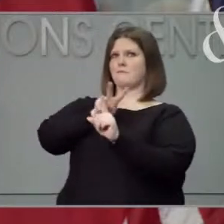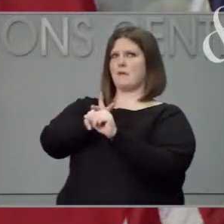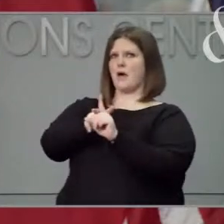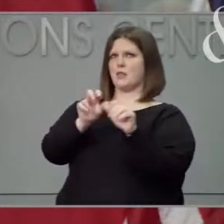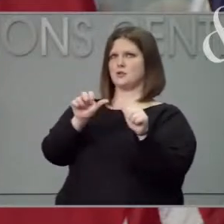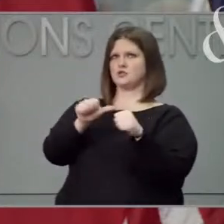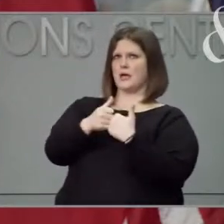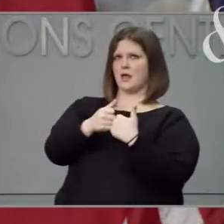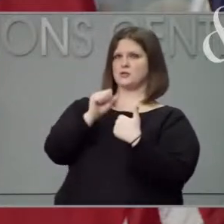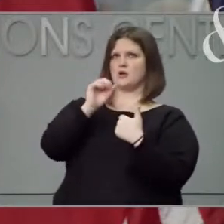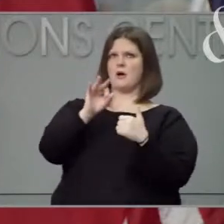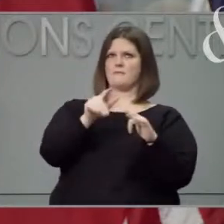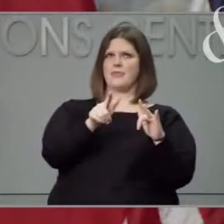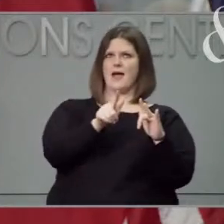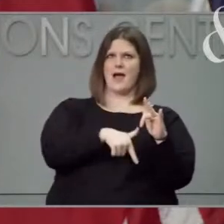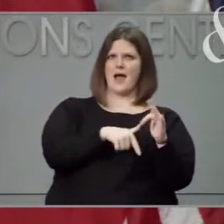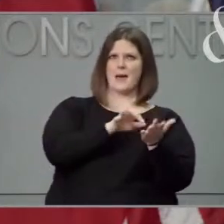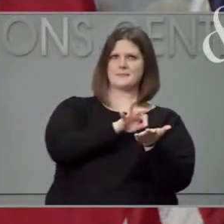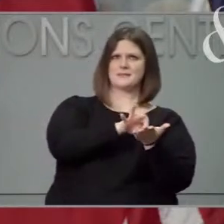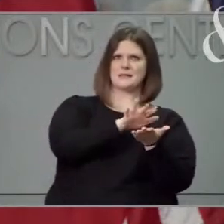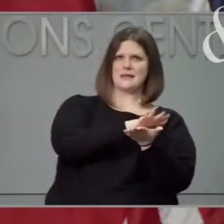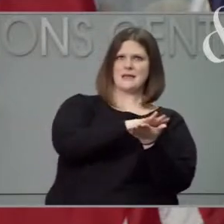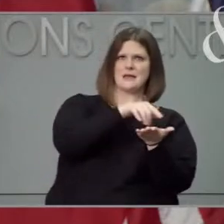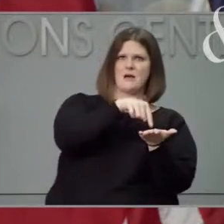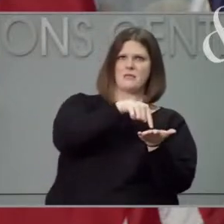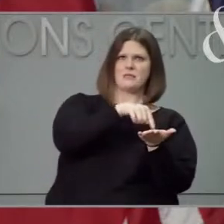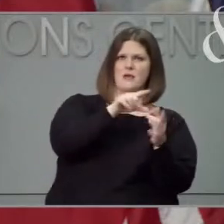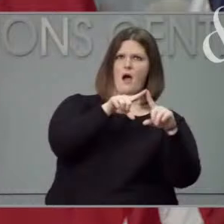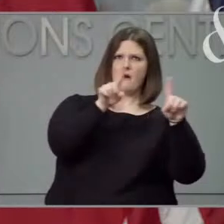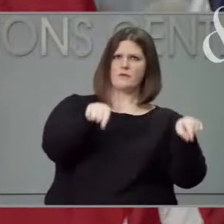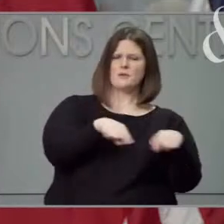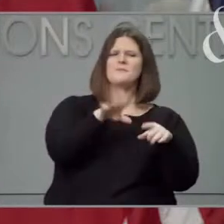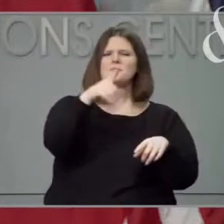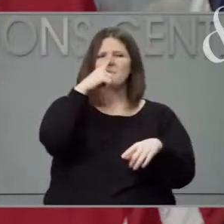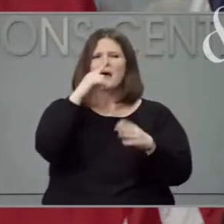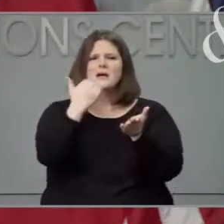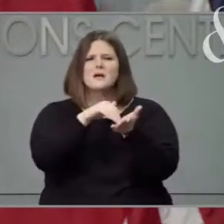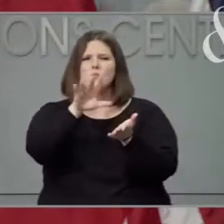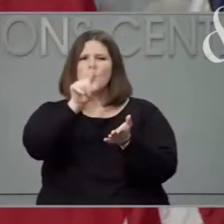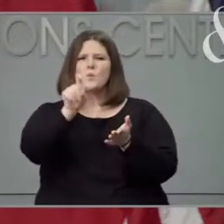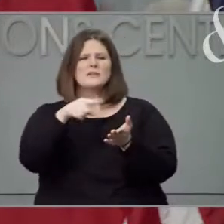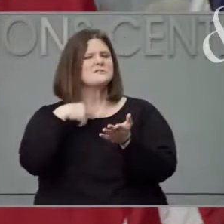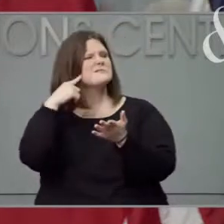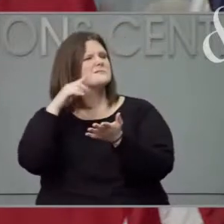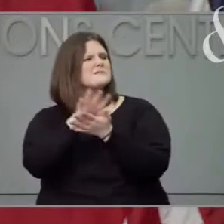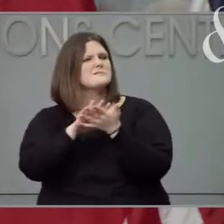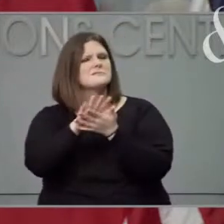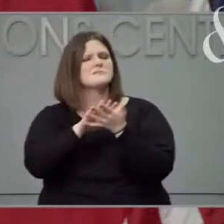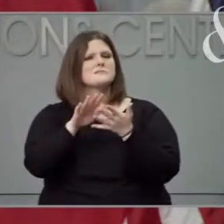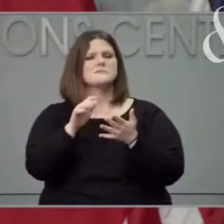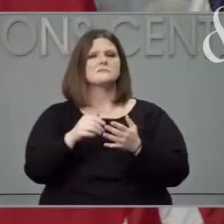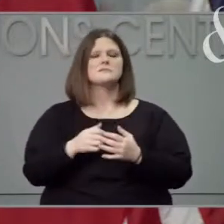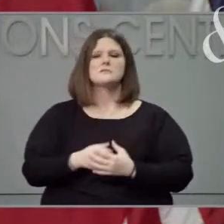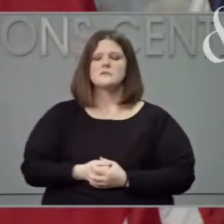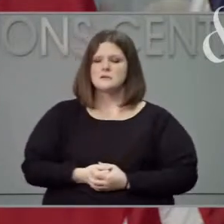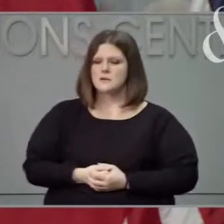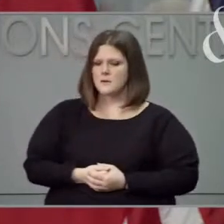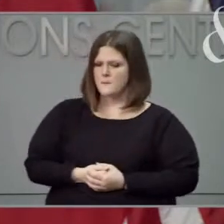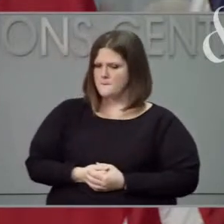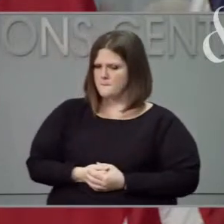envelope and then that could be an election protest? Can you restate that? these are things that